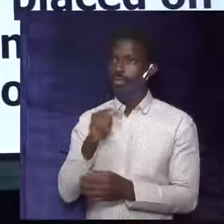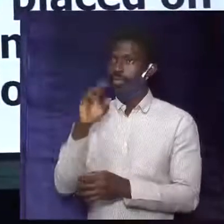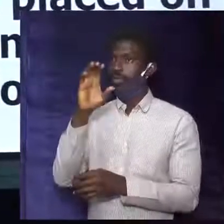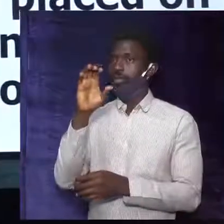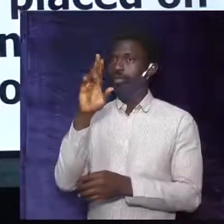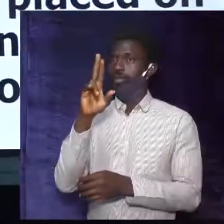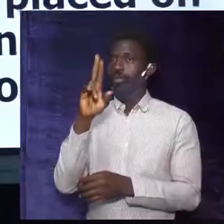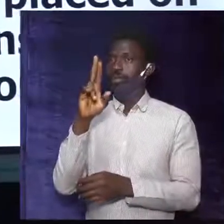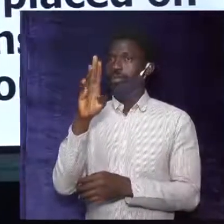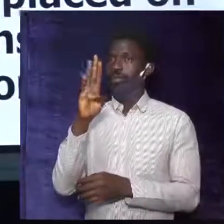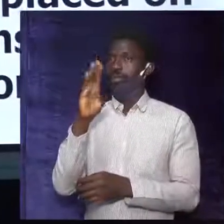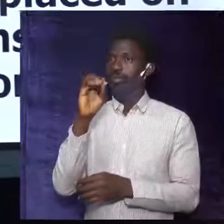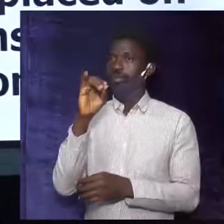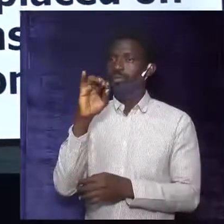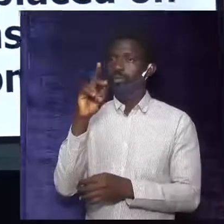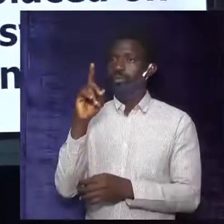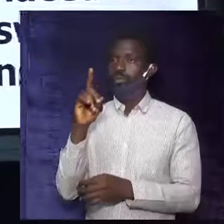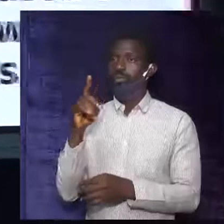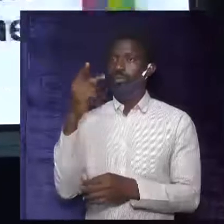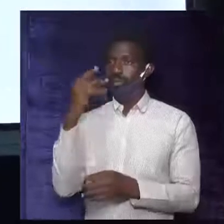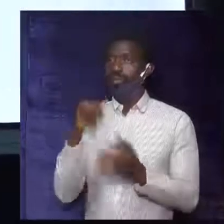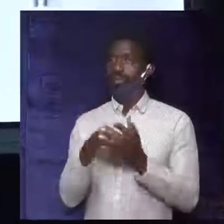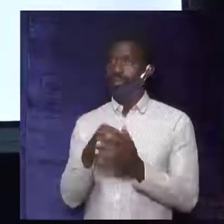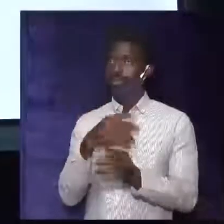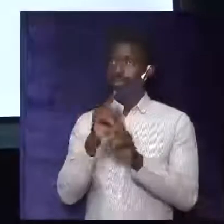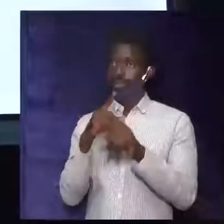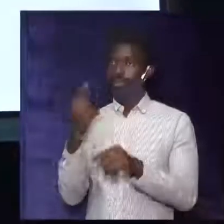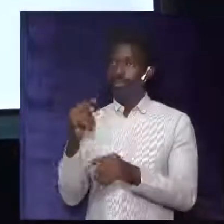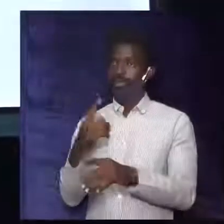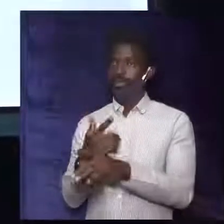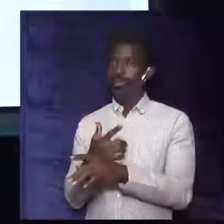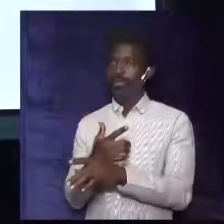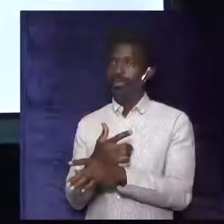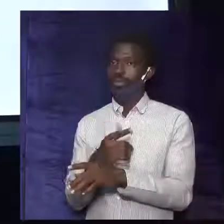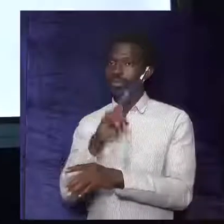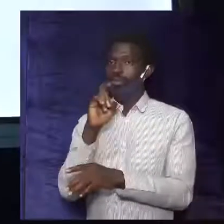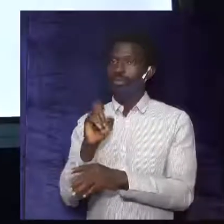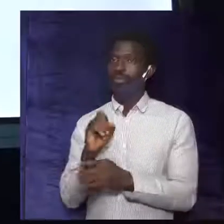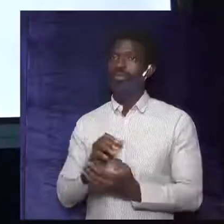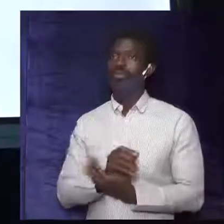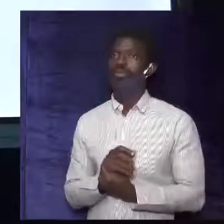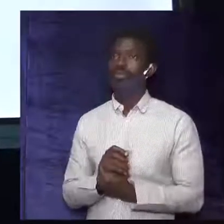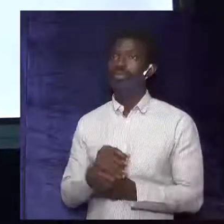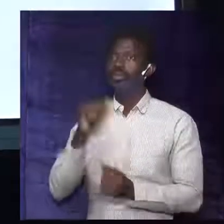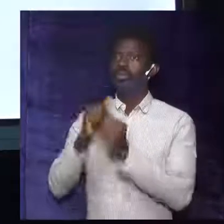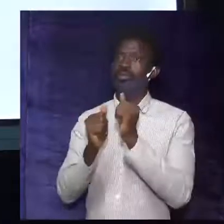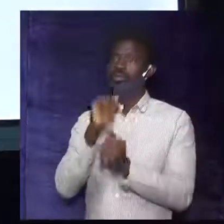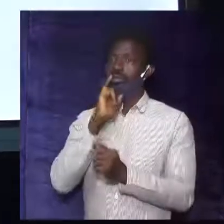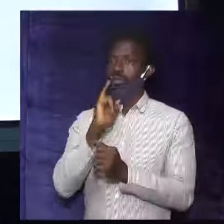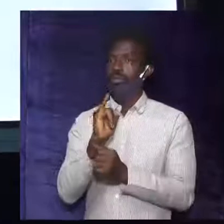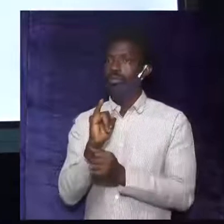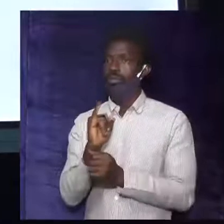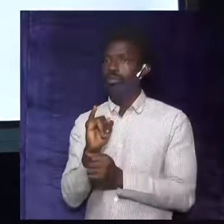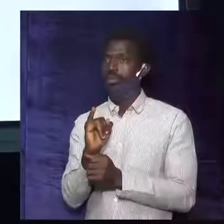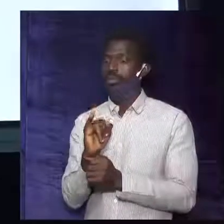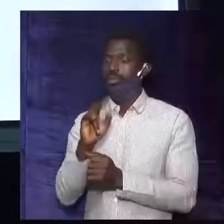cuboid. You have to study it and answer the questions that follow. Now, which of the edges are vertical? You know, edges are the straight